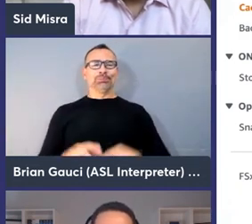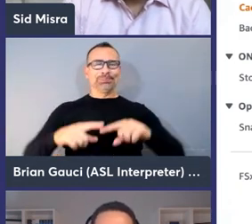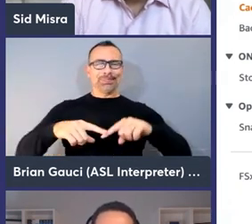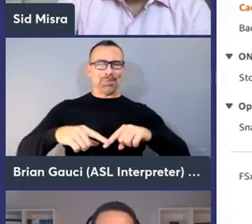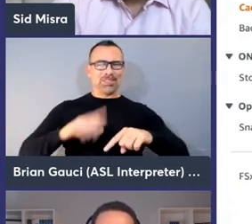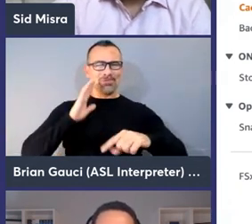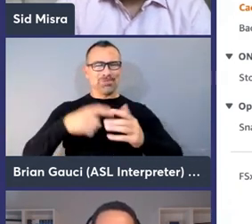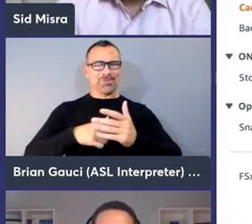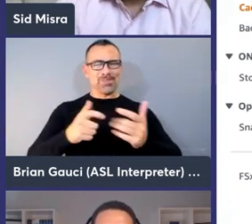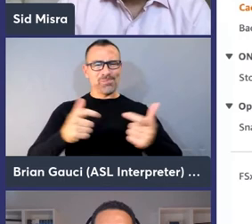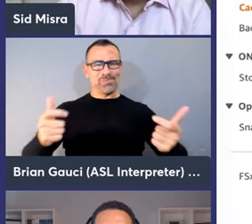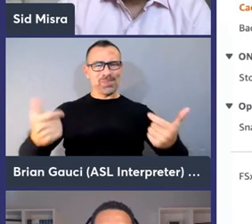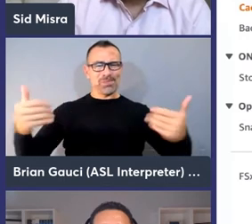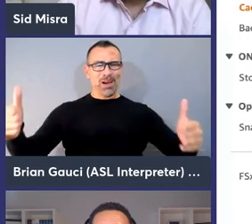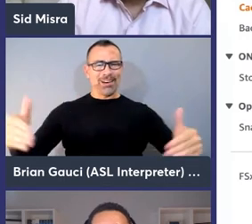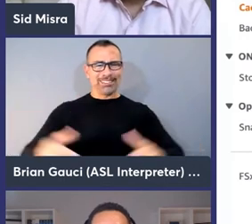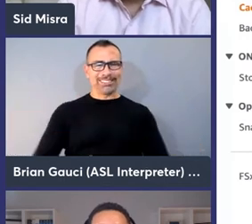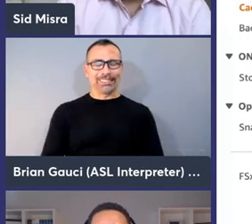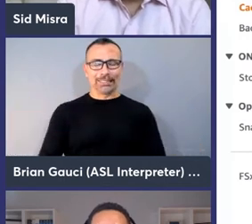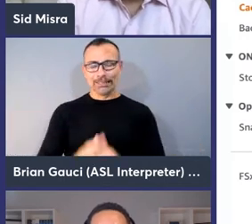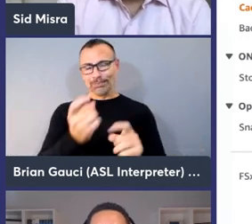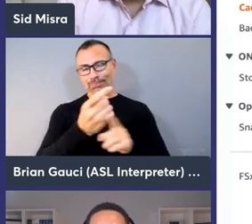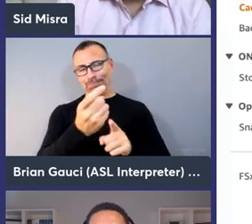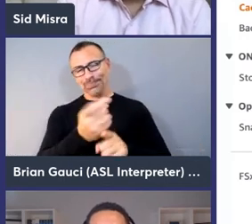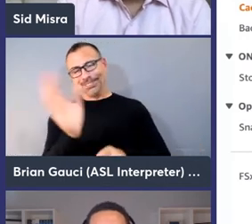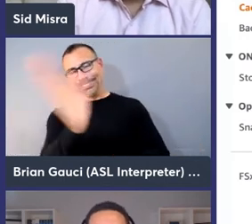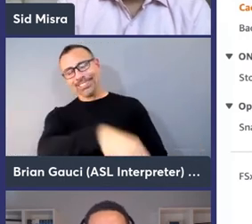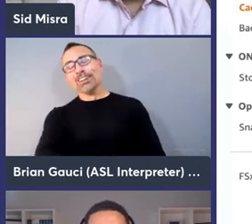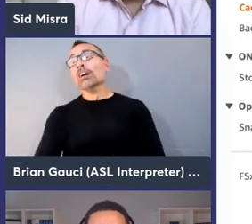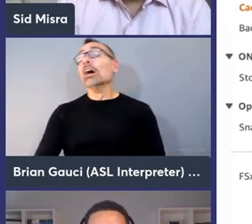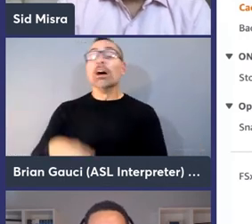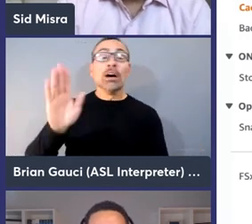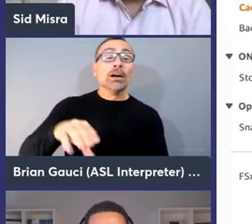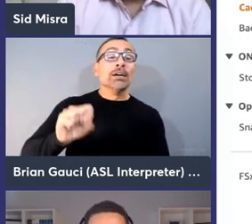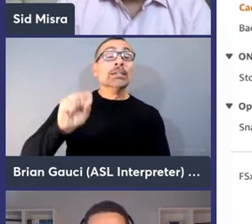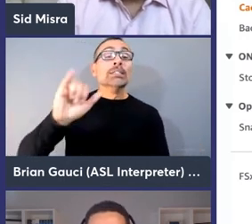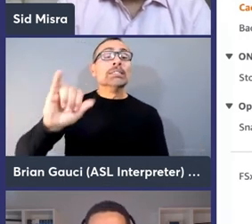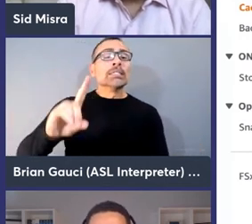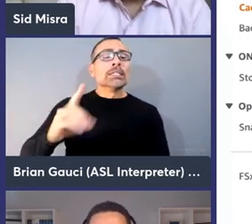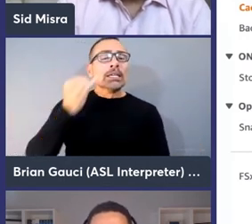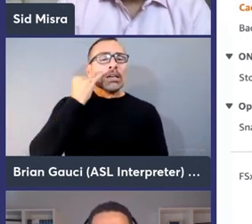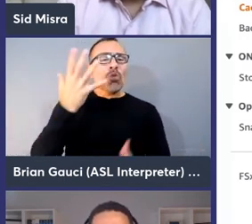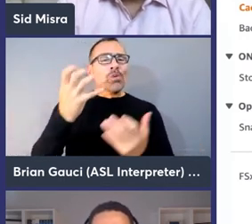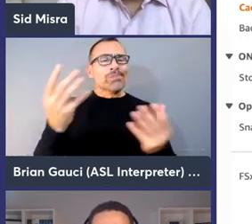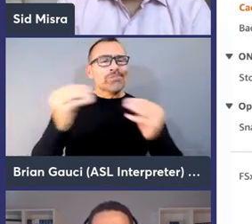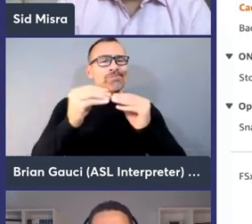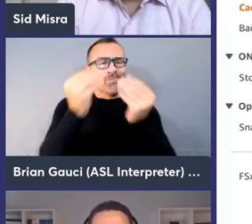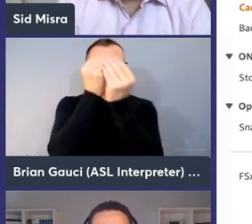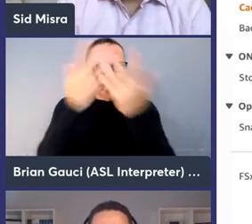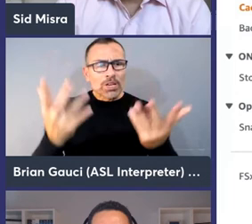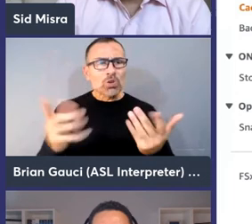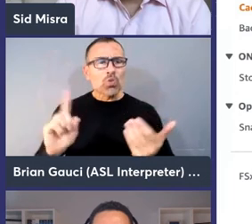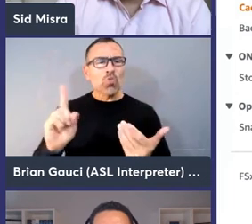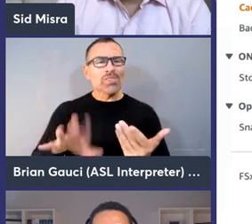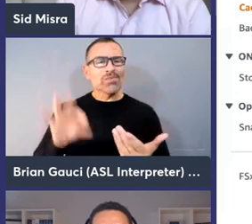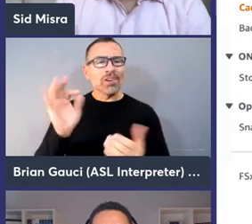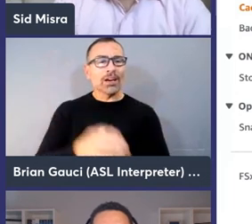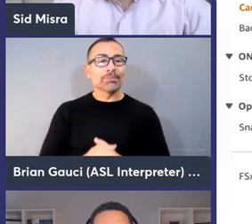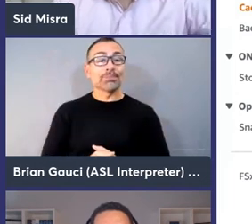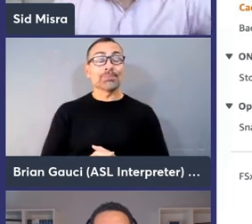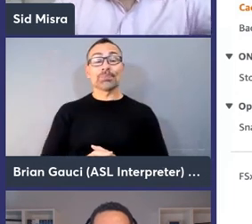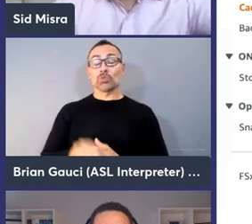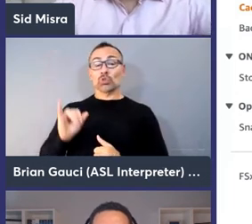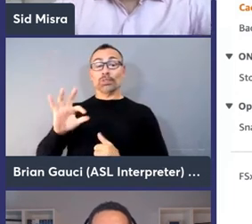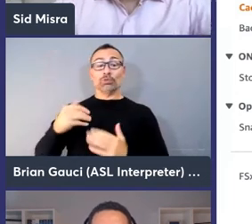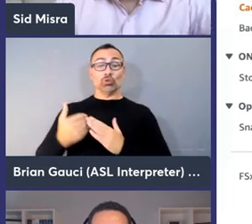drive on wheels. All right, Sid, where can people go to learn more about this if they're just getting started? So if they're just getting started,